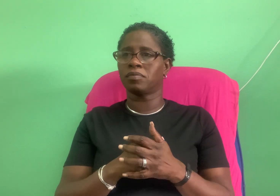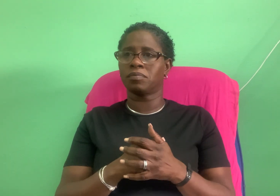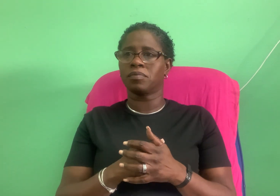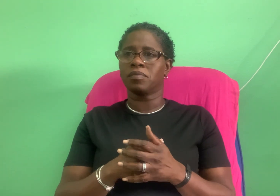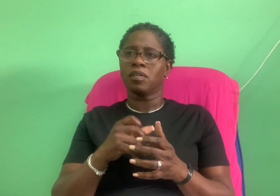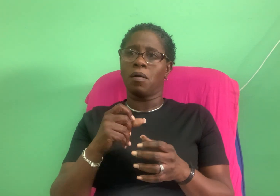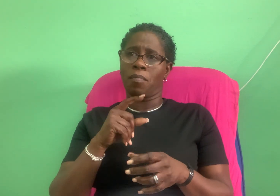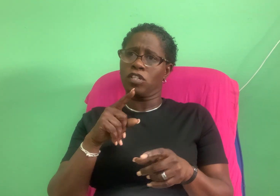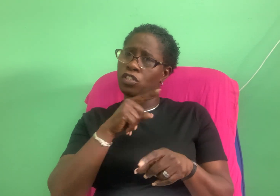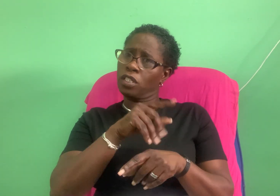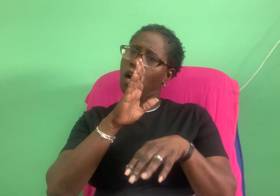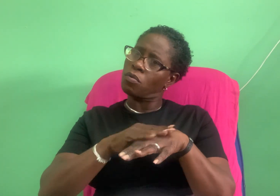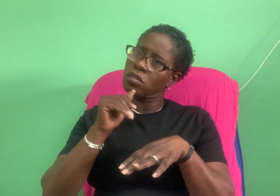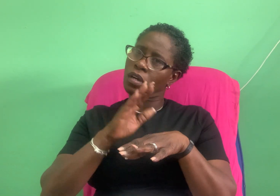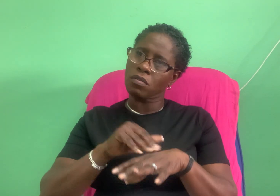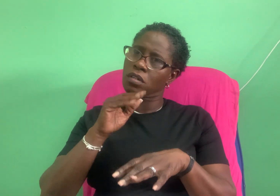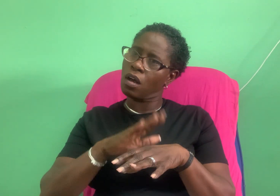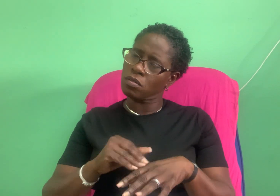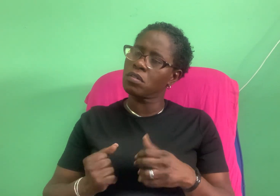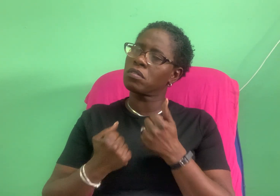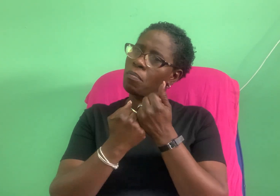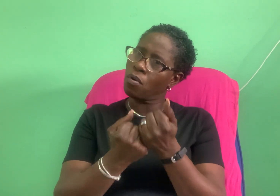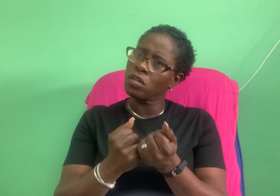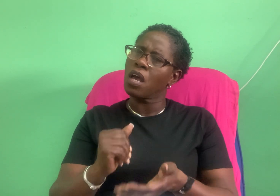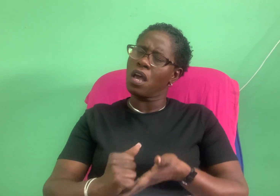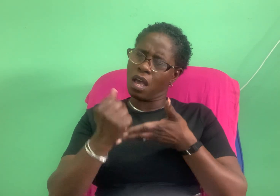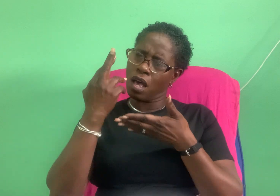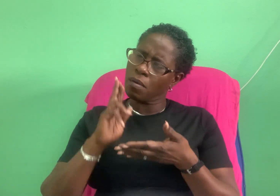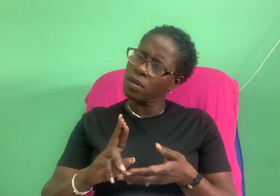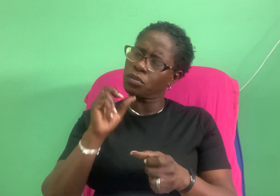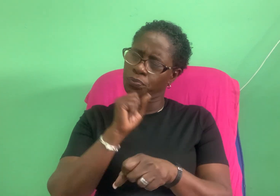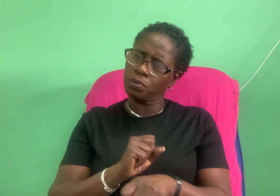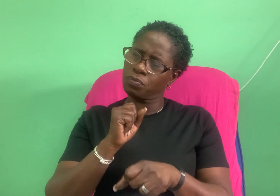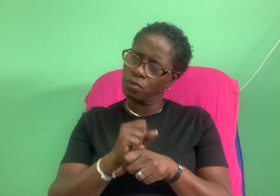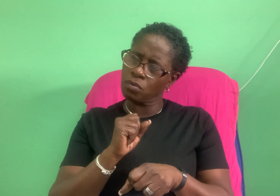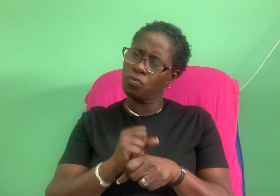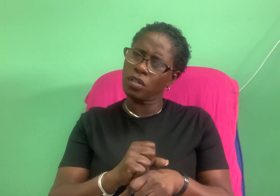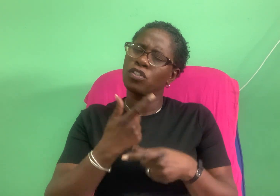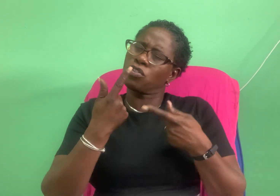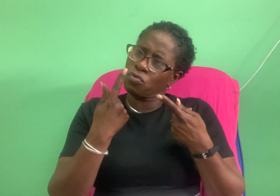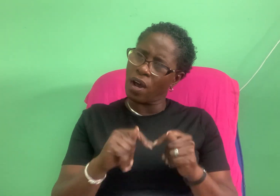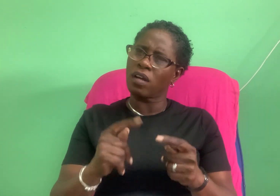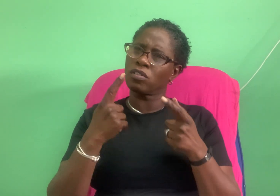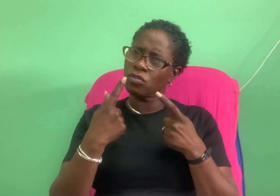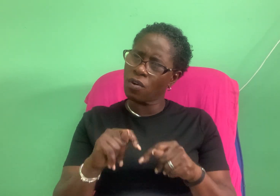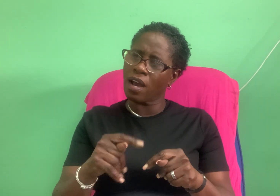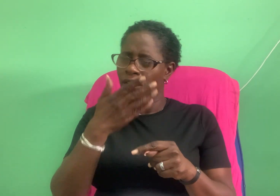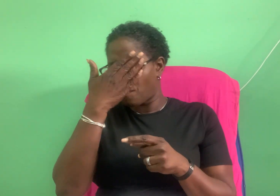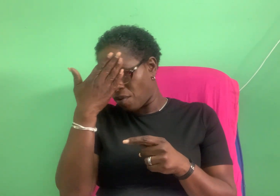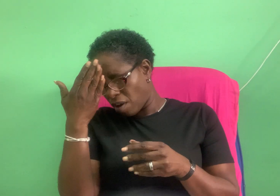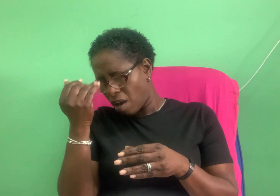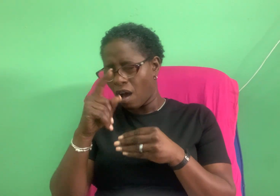had a lot of therapy and a lot of support, and I have done the work and I have put in the effort. And also I